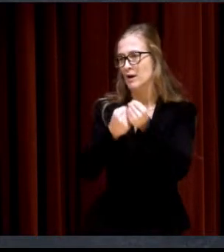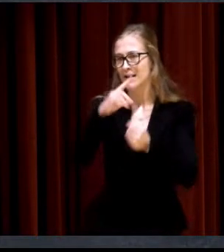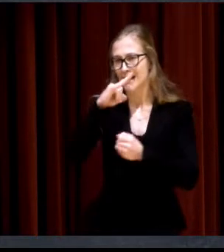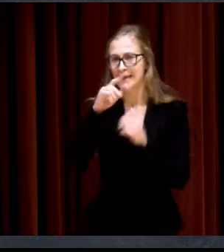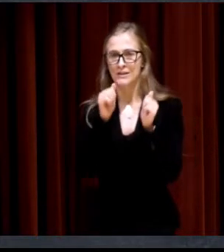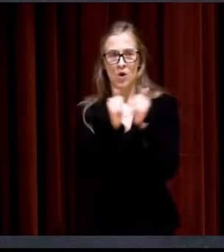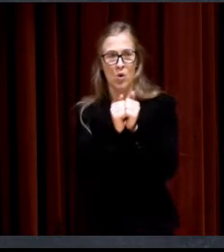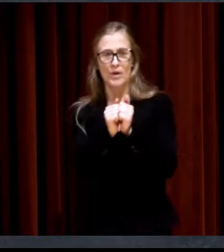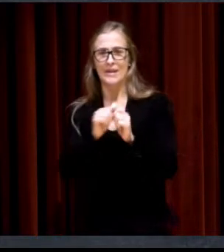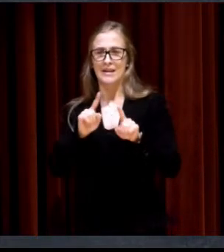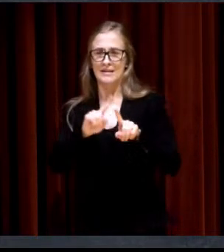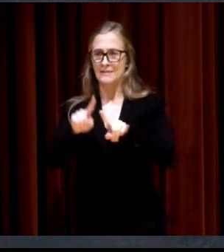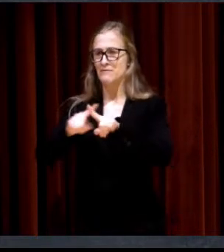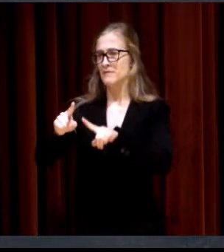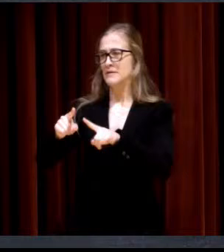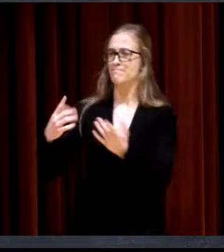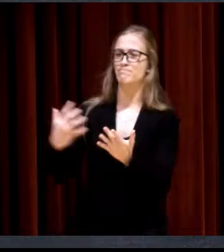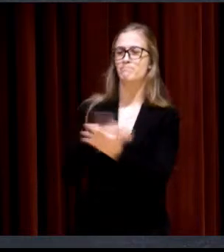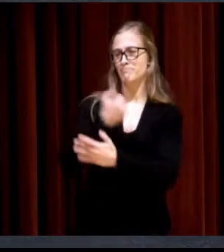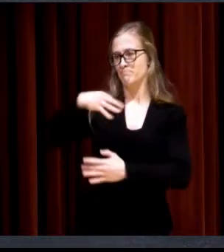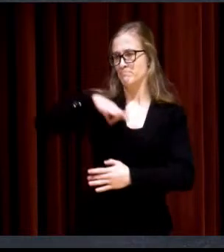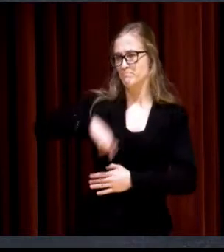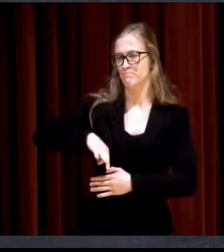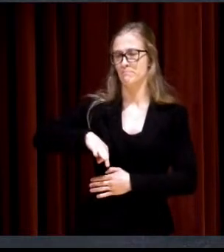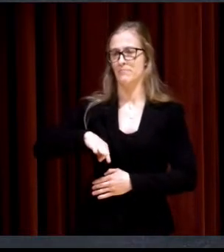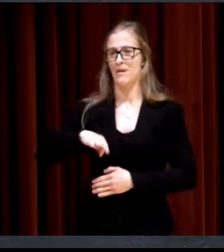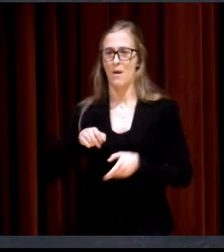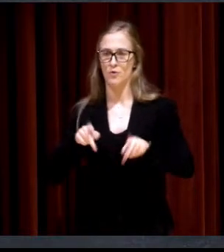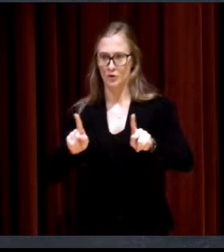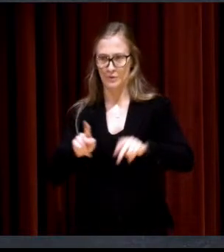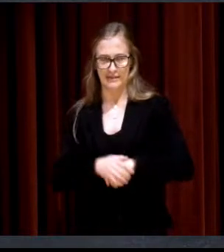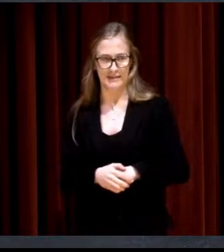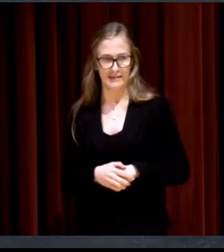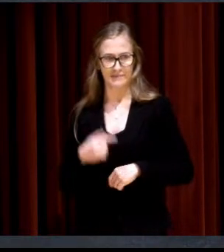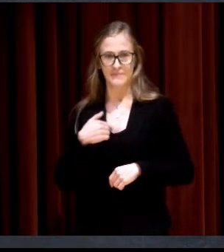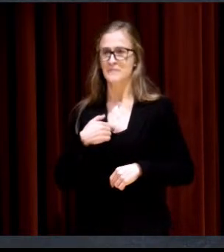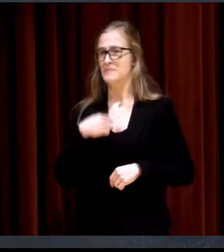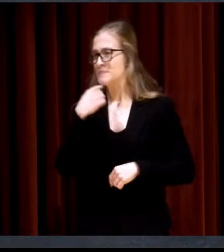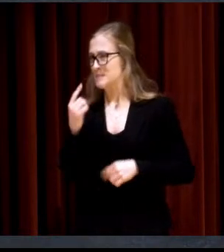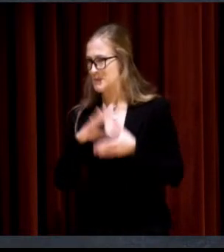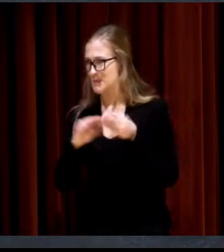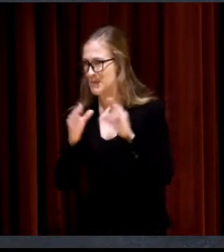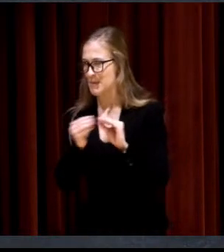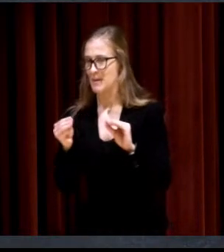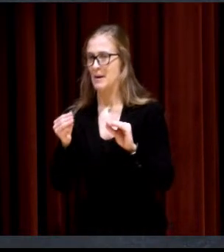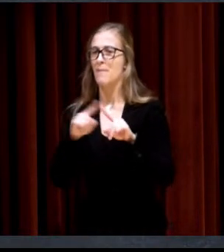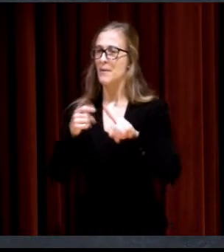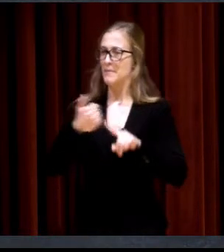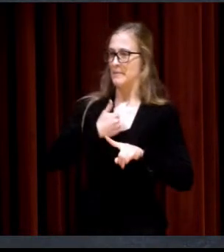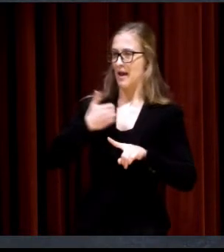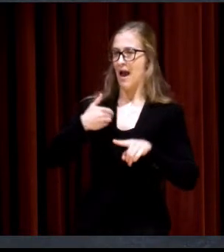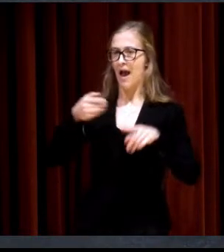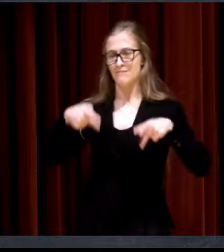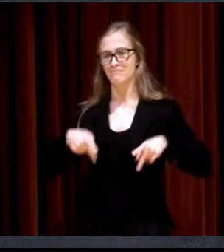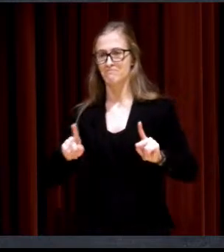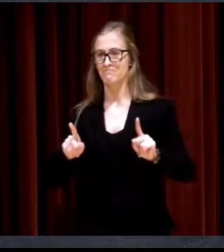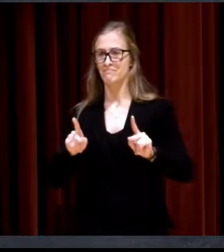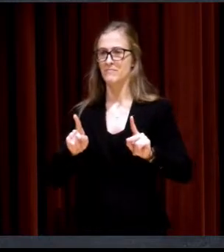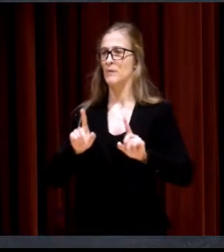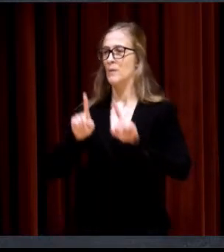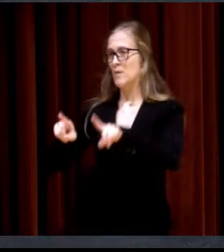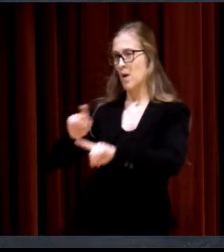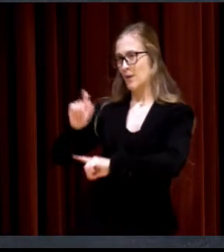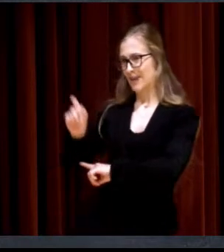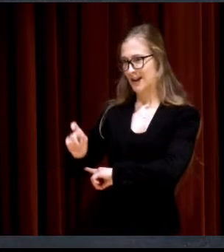with enrichment opportunities. I told this story, and it's a little eccentric, but I had a chance years ago to go to Italy